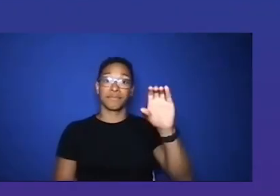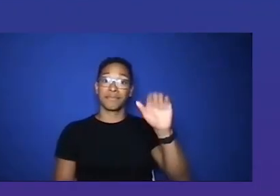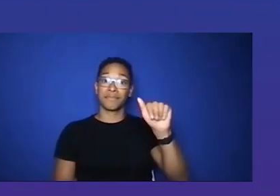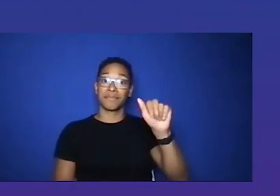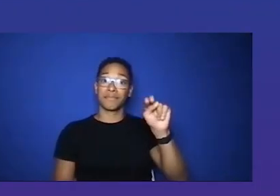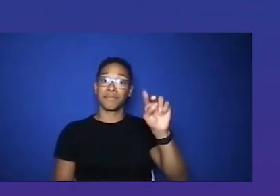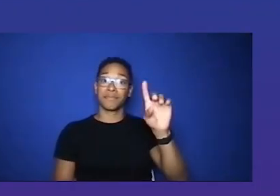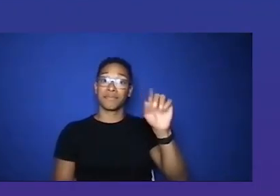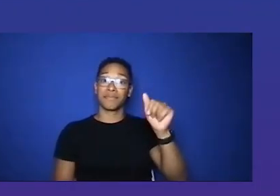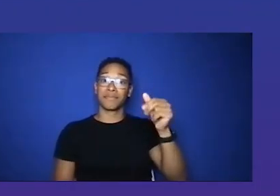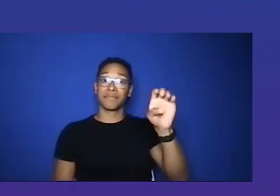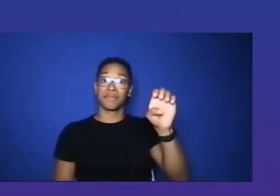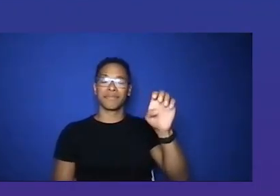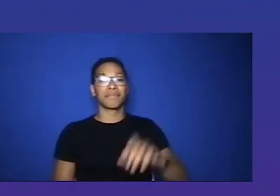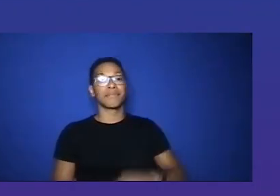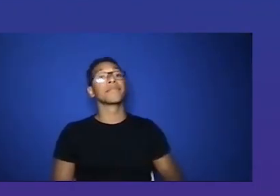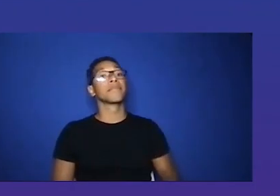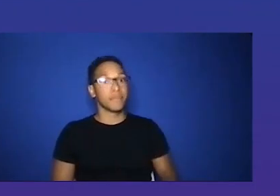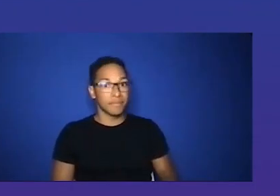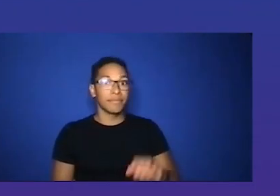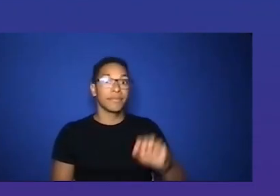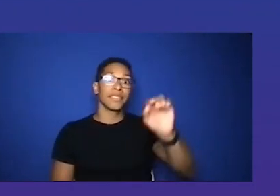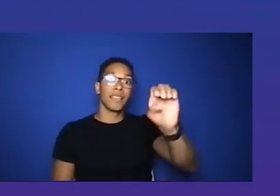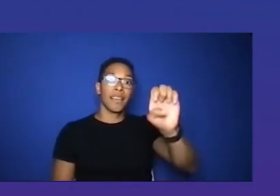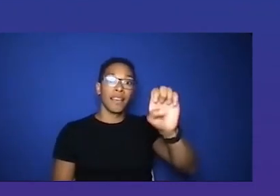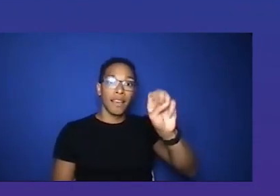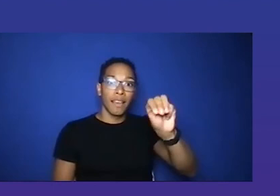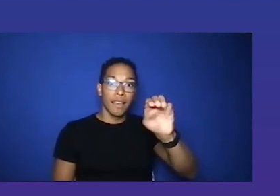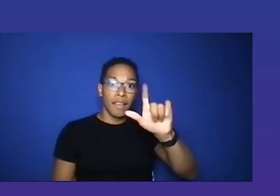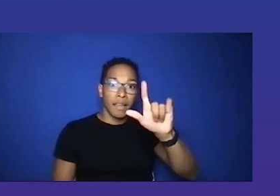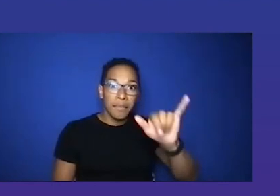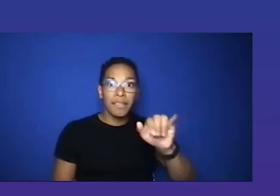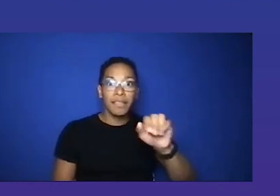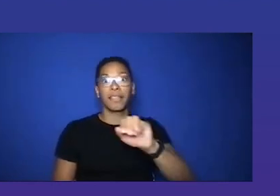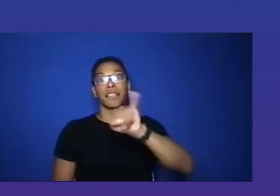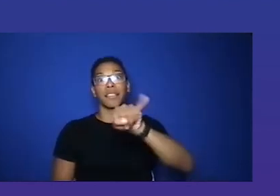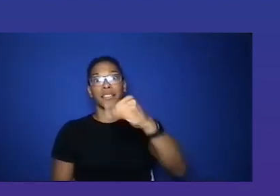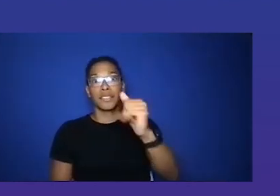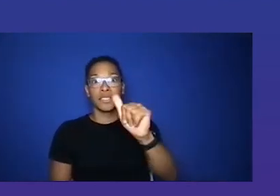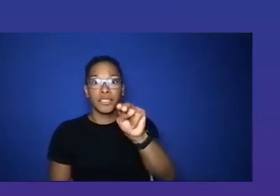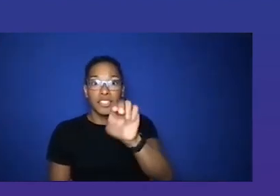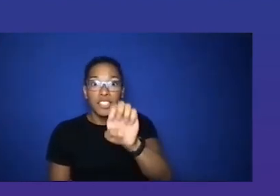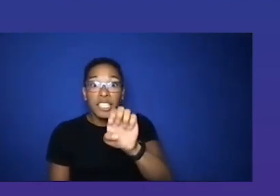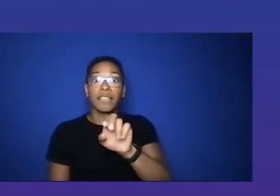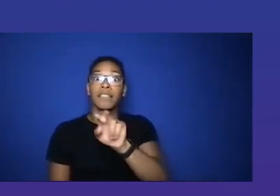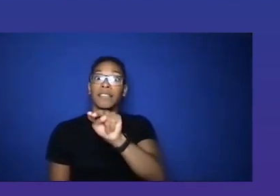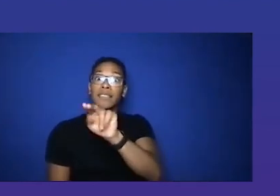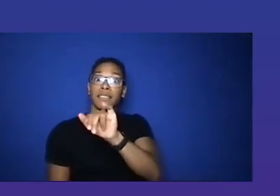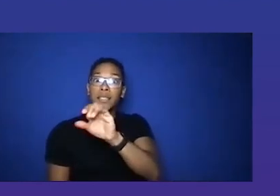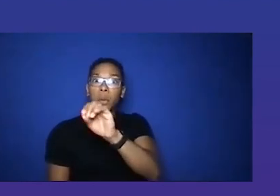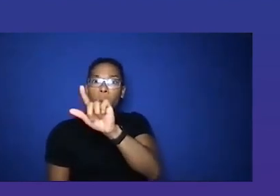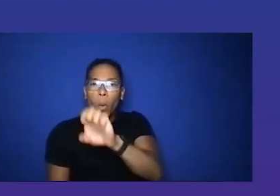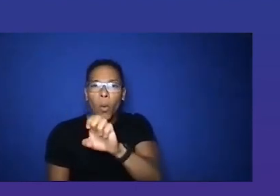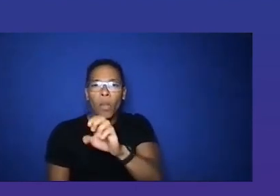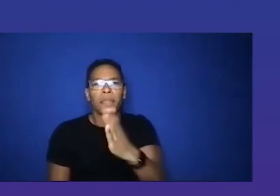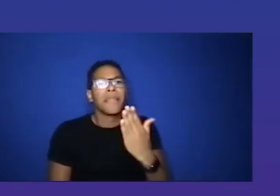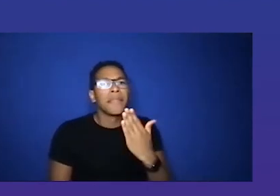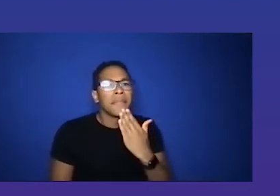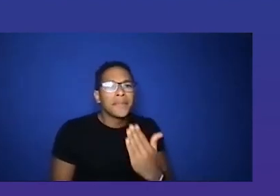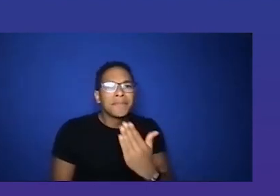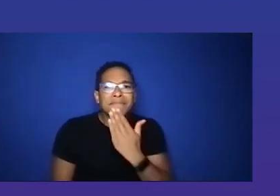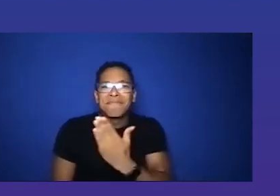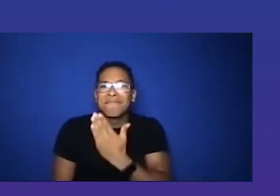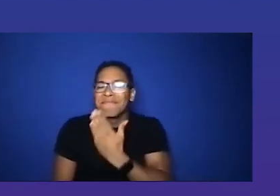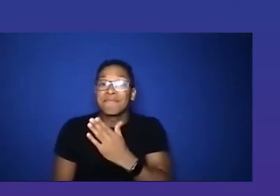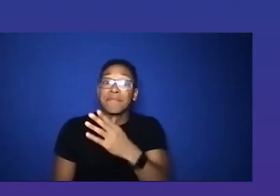Thank you, Emily. And thank you, Jane, Colette, and Nicole, for everything that you shared with us today. And thank you, everybody